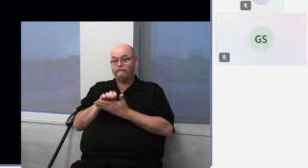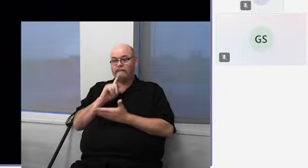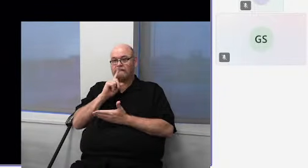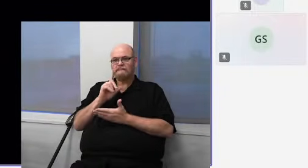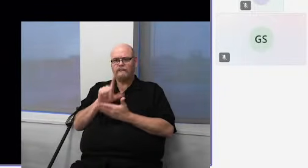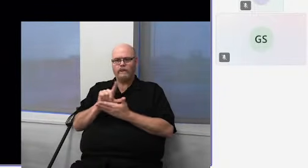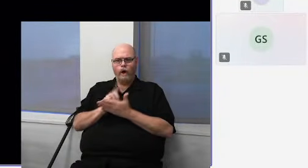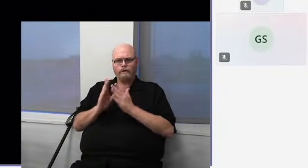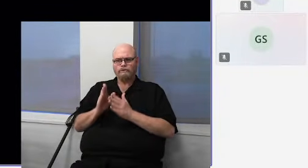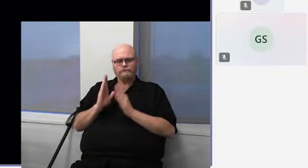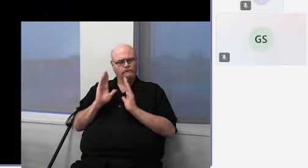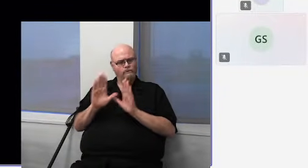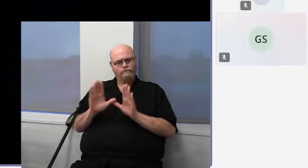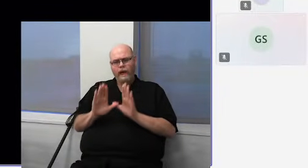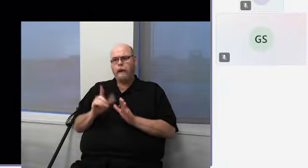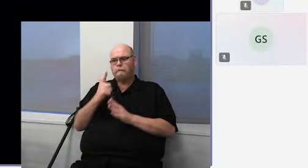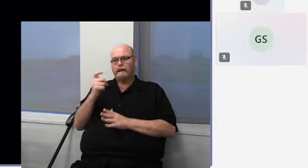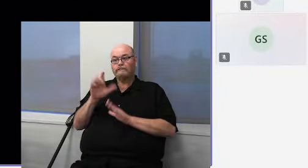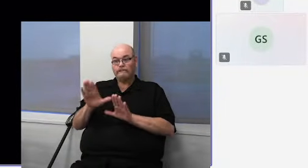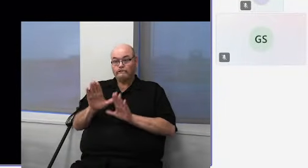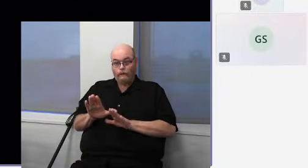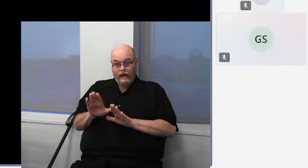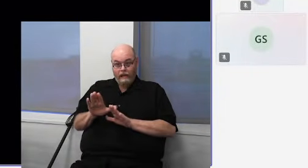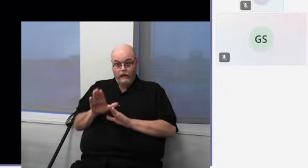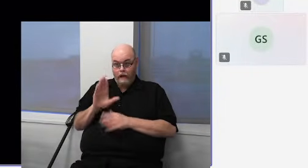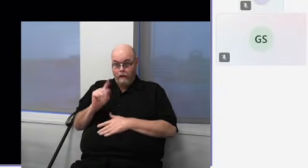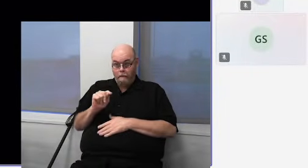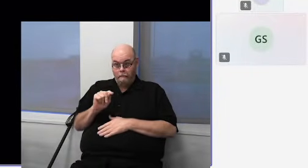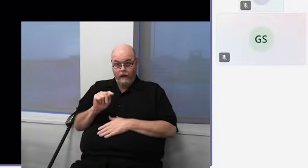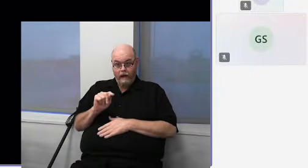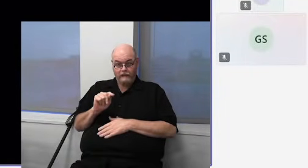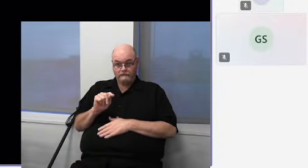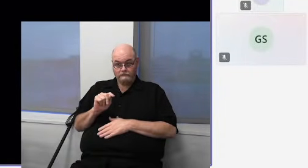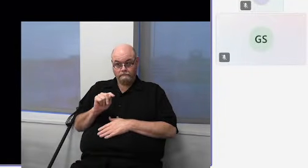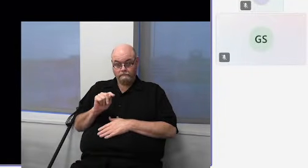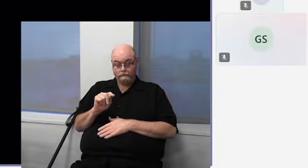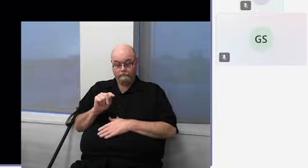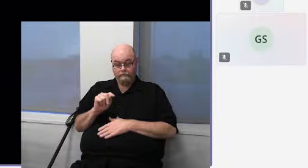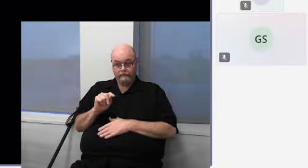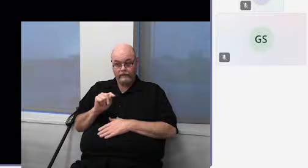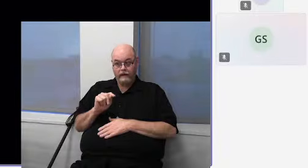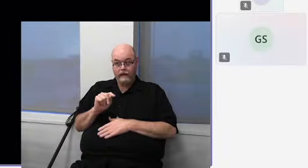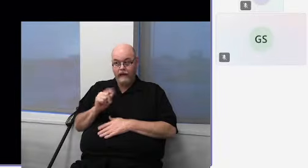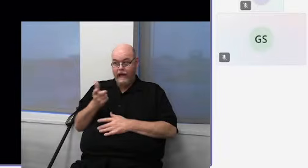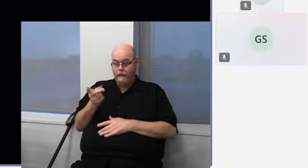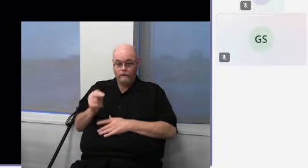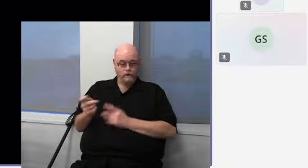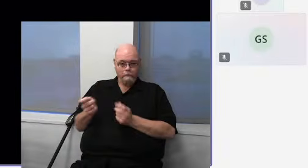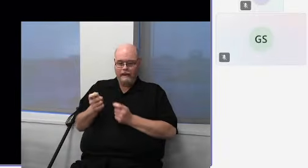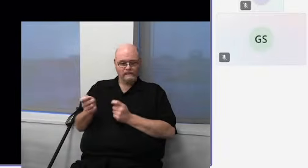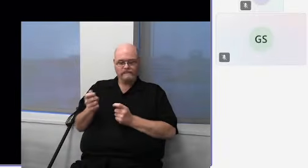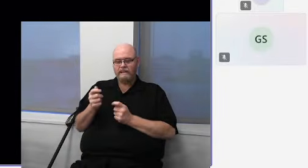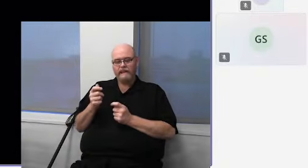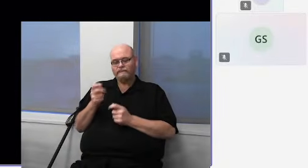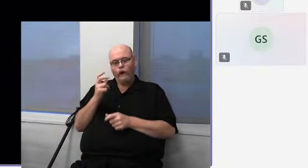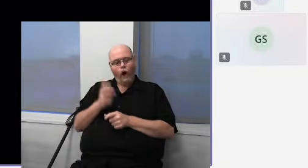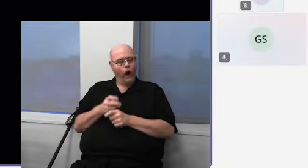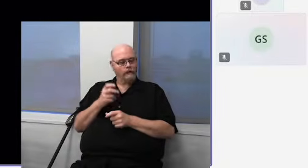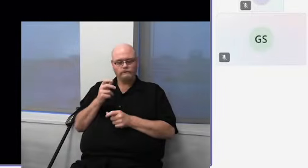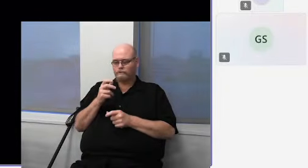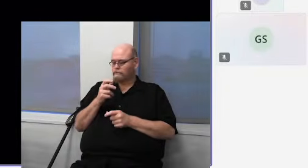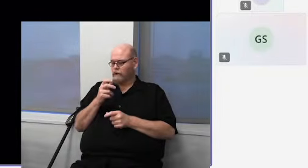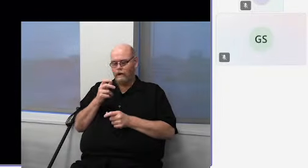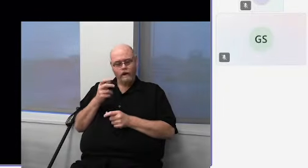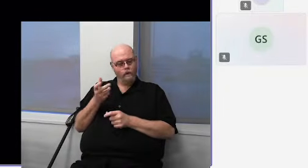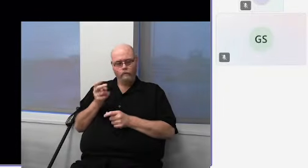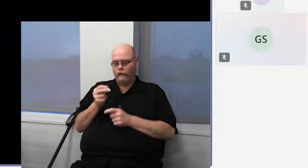was a prosecutor. She was great at it, but she was great because she's great. Okay, it's really hard to do, especially when you're managing all the other stuff